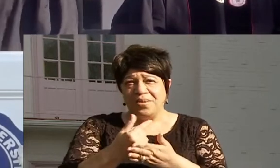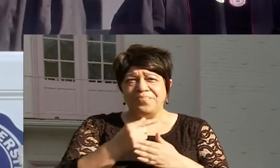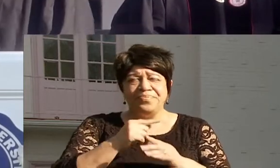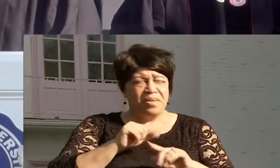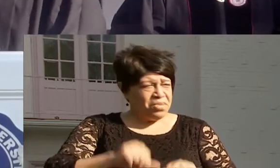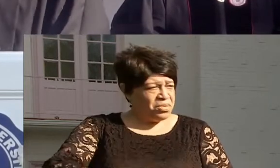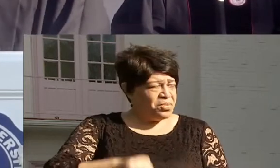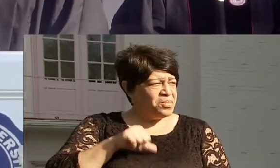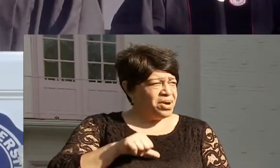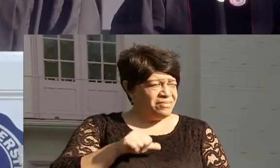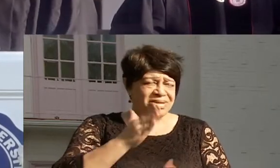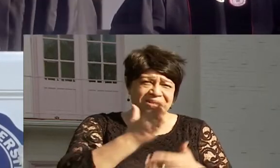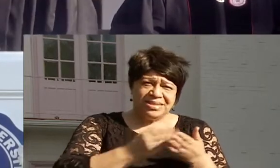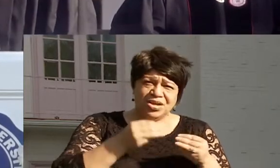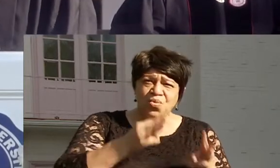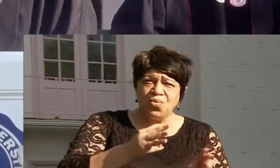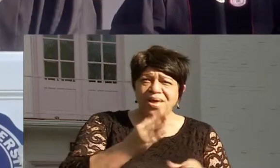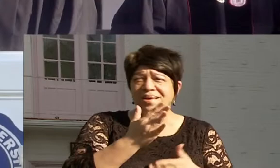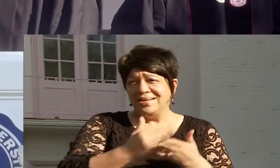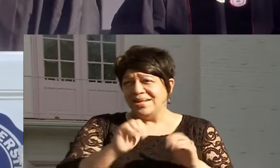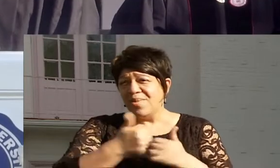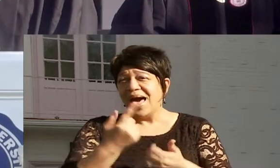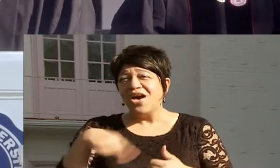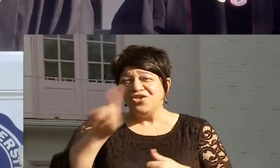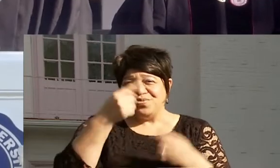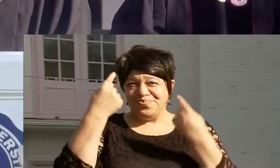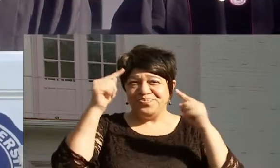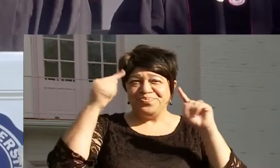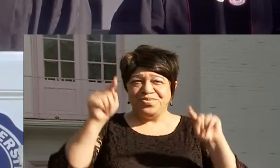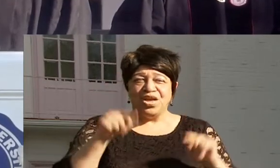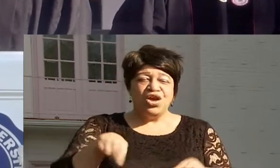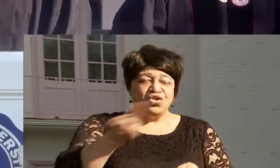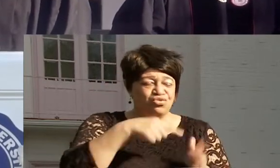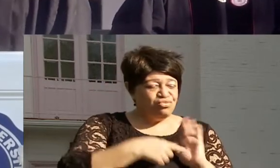because some way, somehow, you made it through. You showed